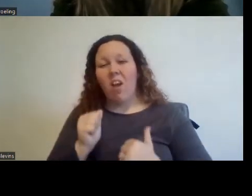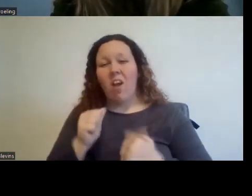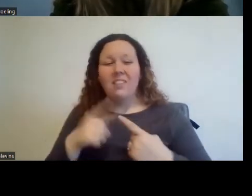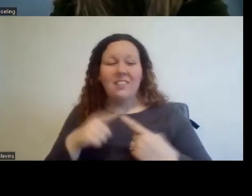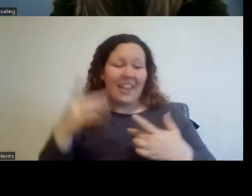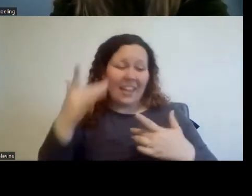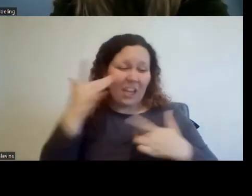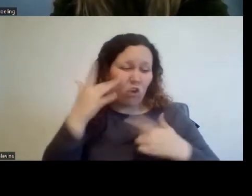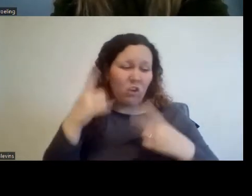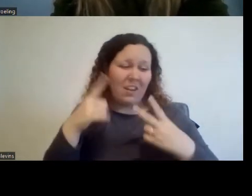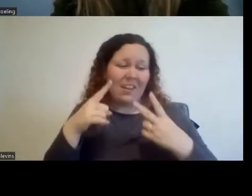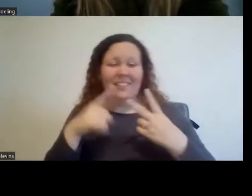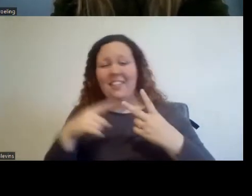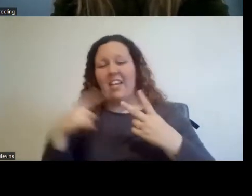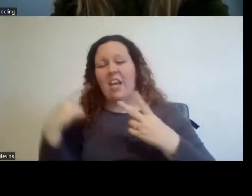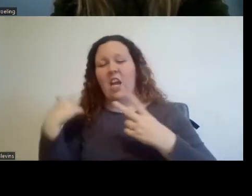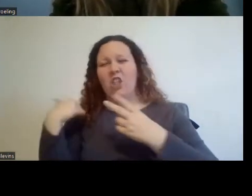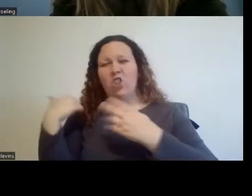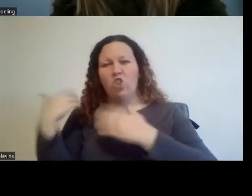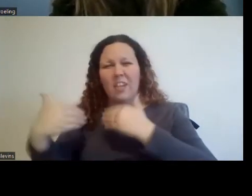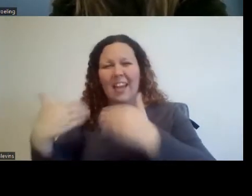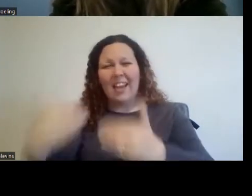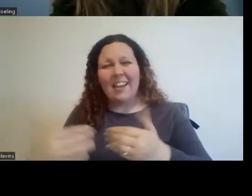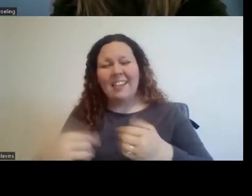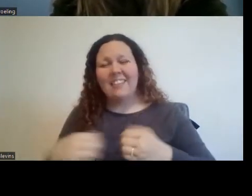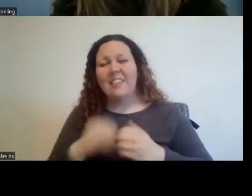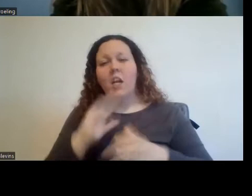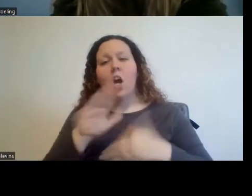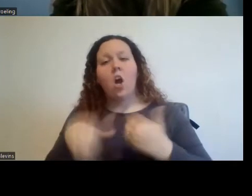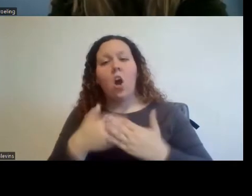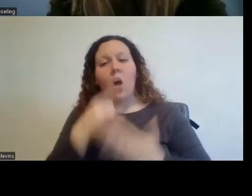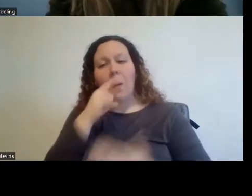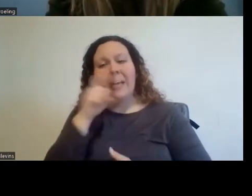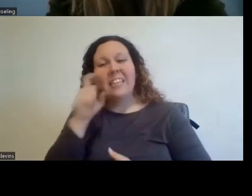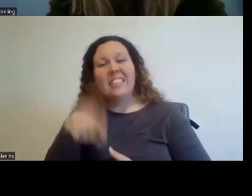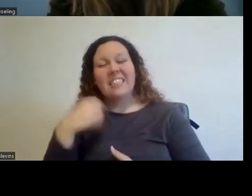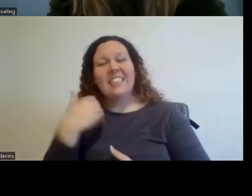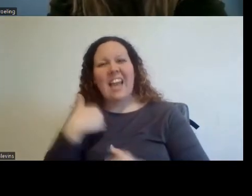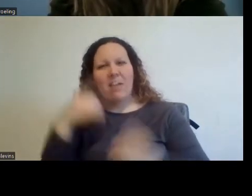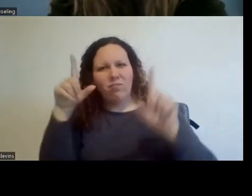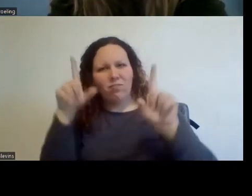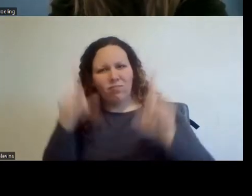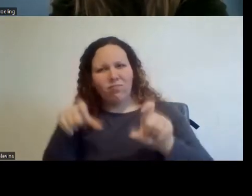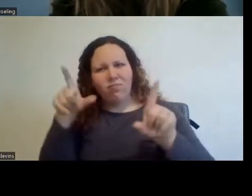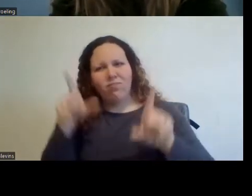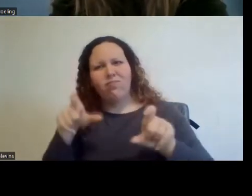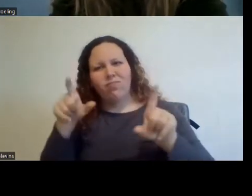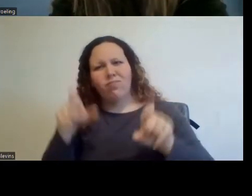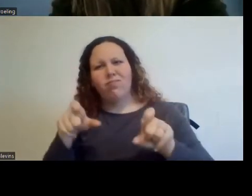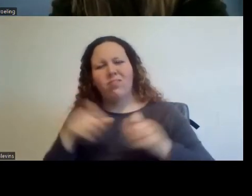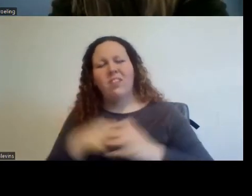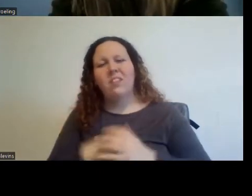And that's why all kids need to have their hearing tested. And I always believe parents,